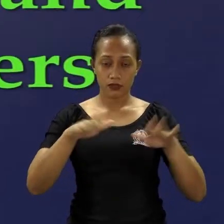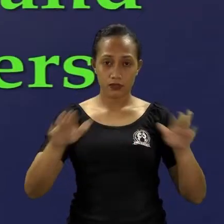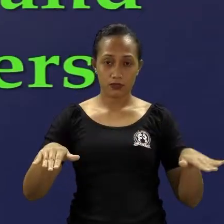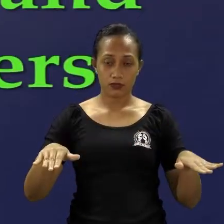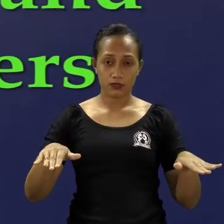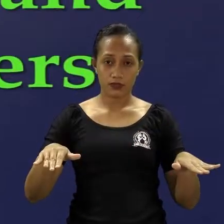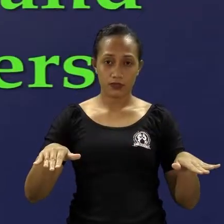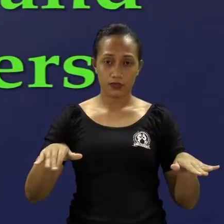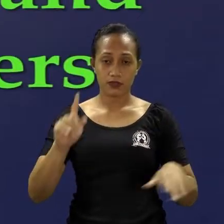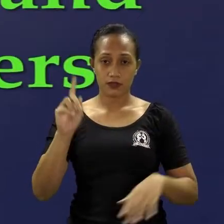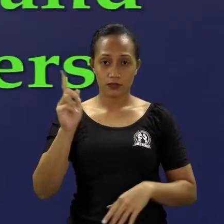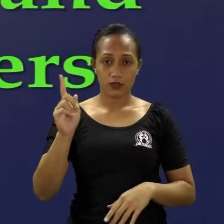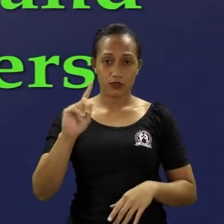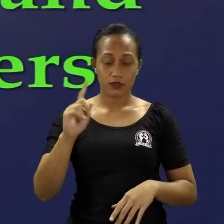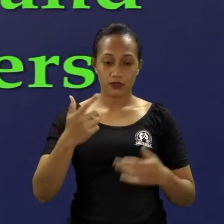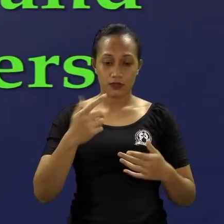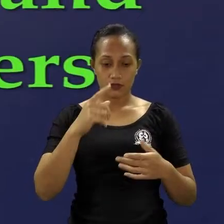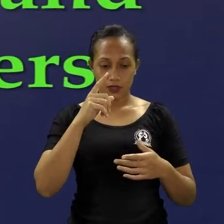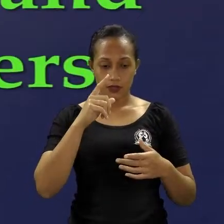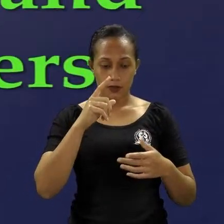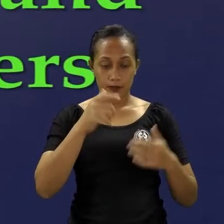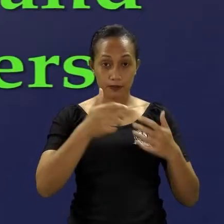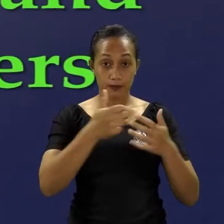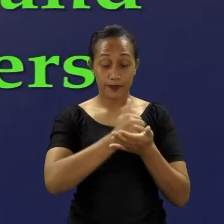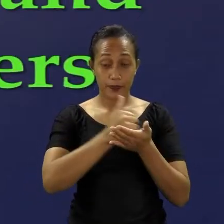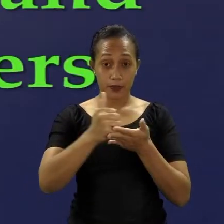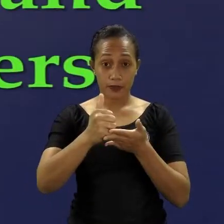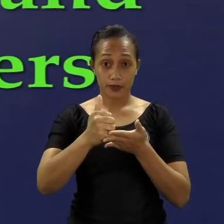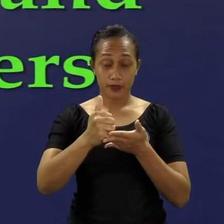nau ona tu ese ina